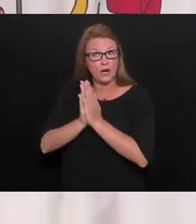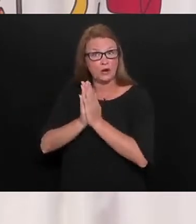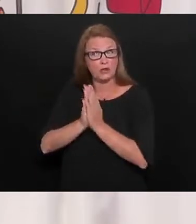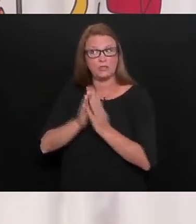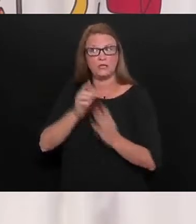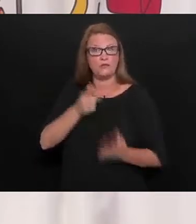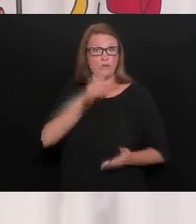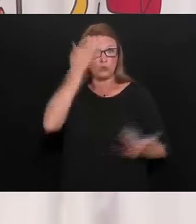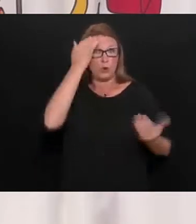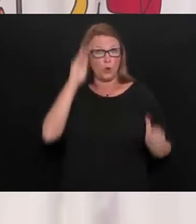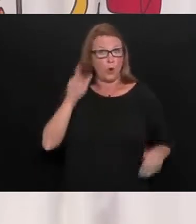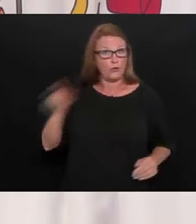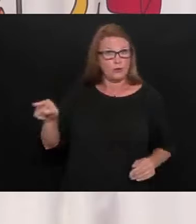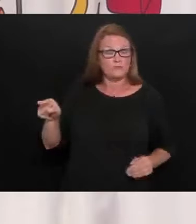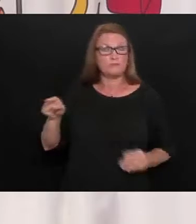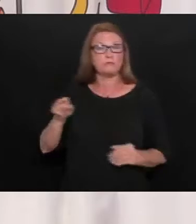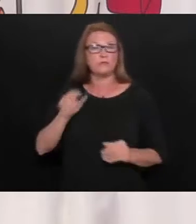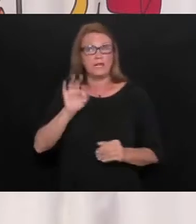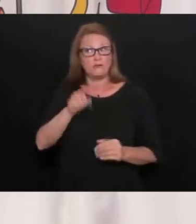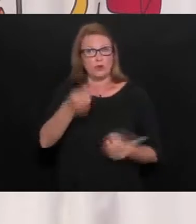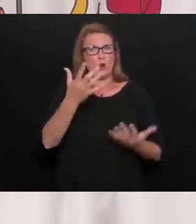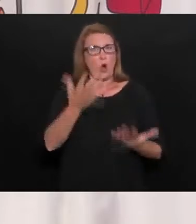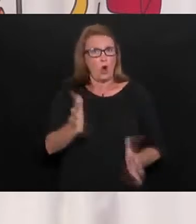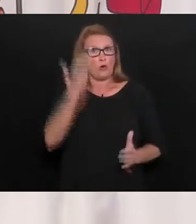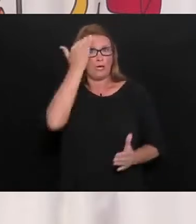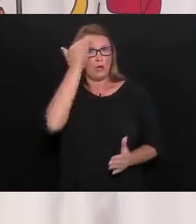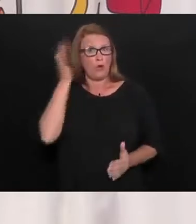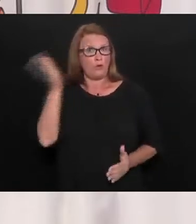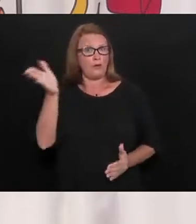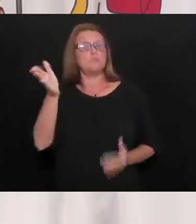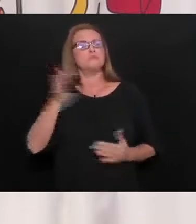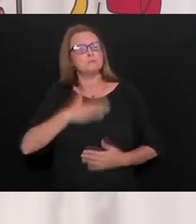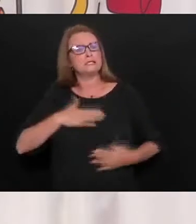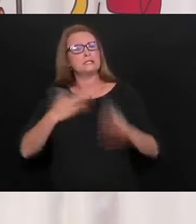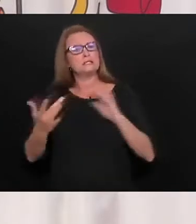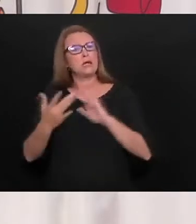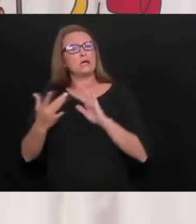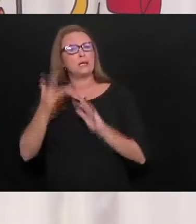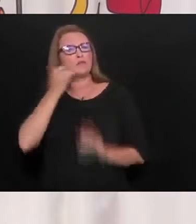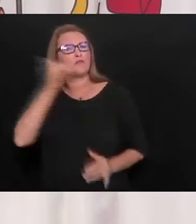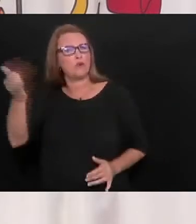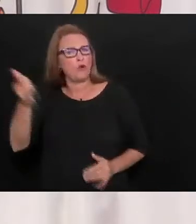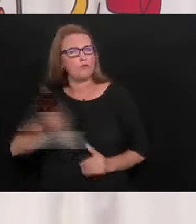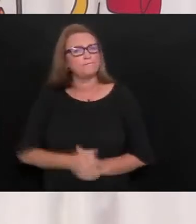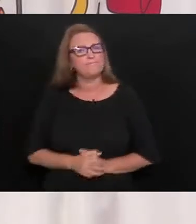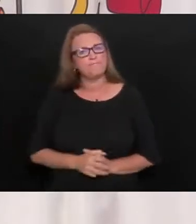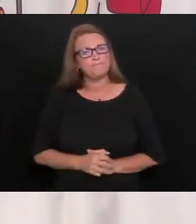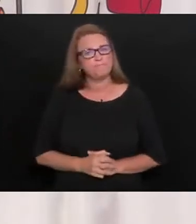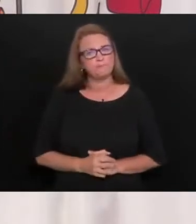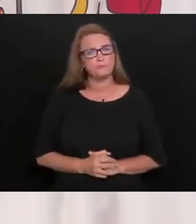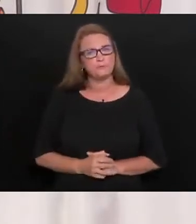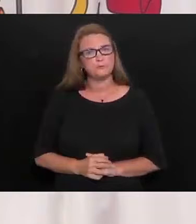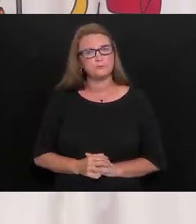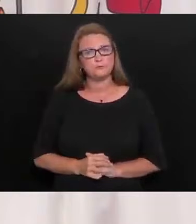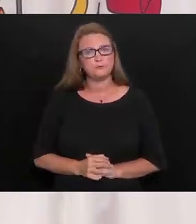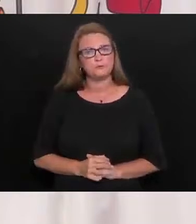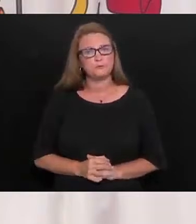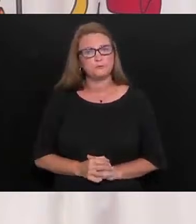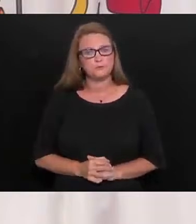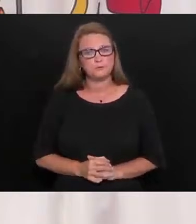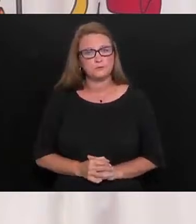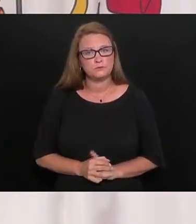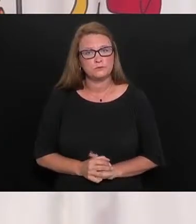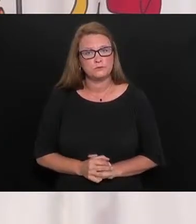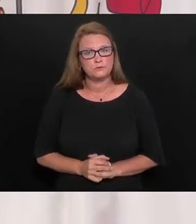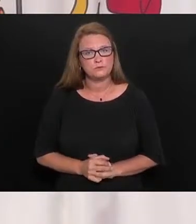know them, and absolutely if you know them in any way, at least reach out a phone call. You know, the last thing